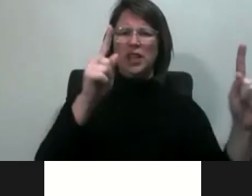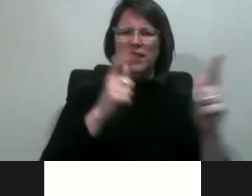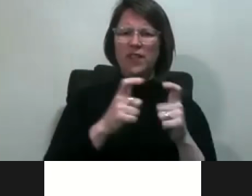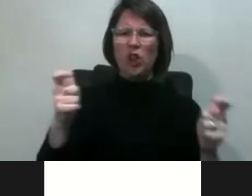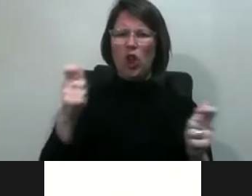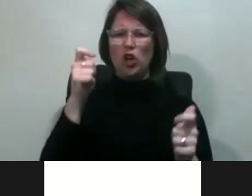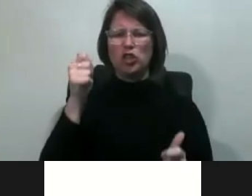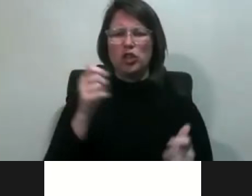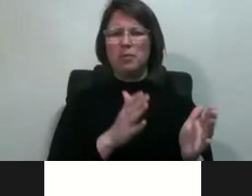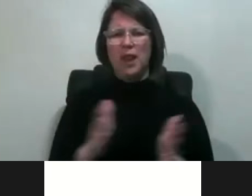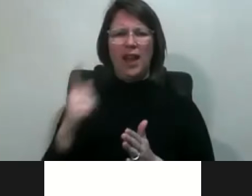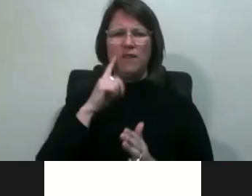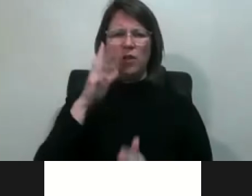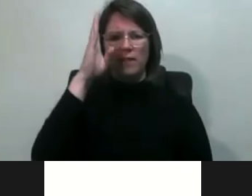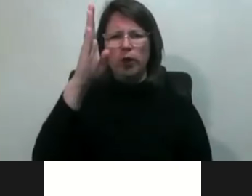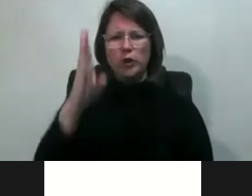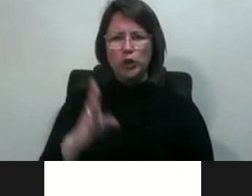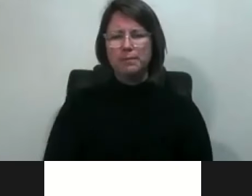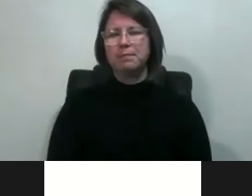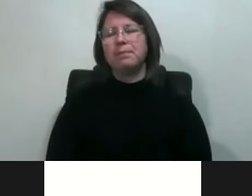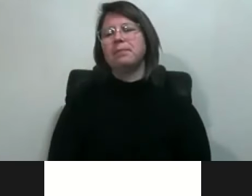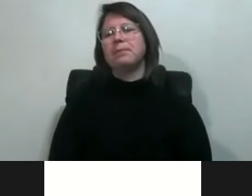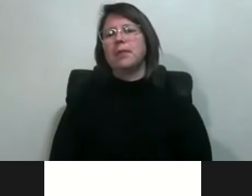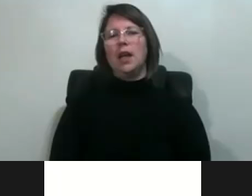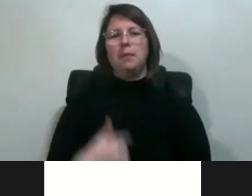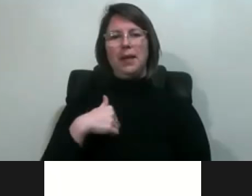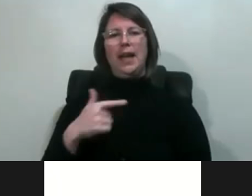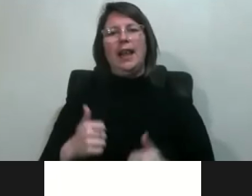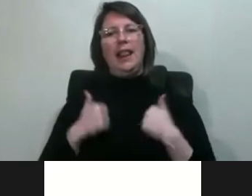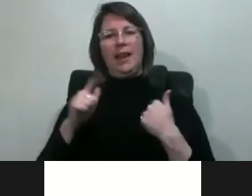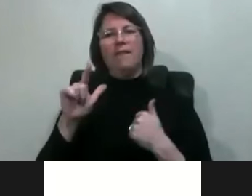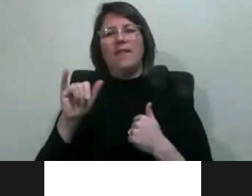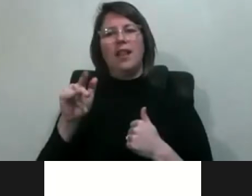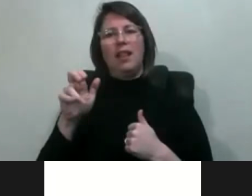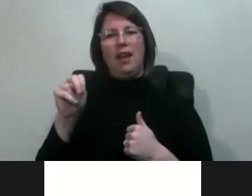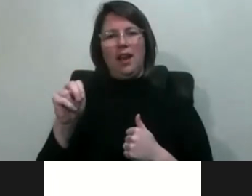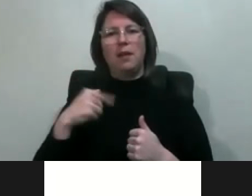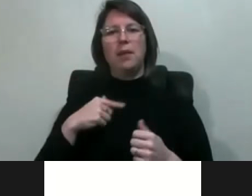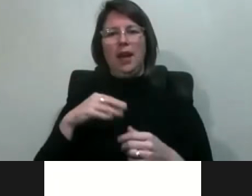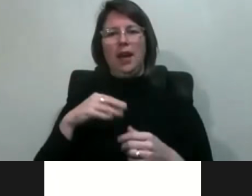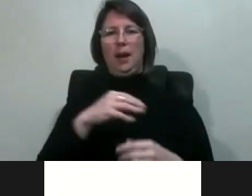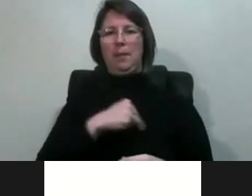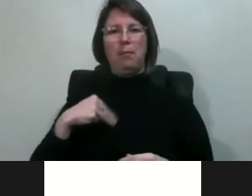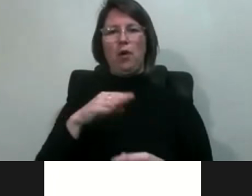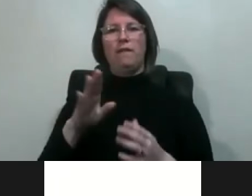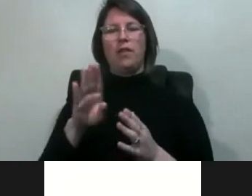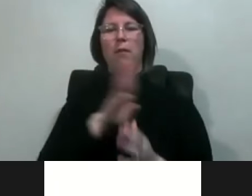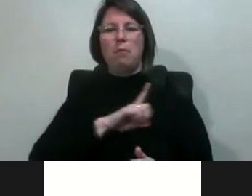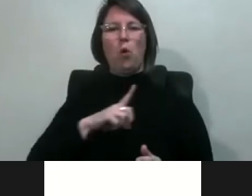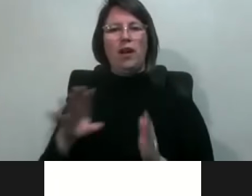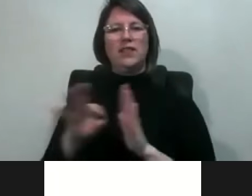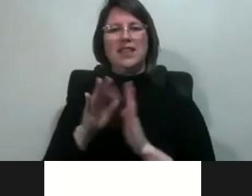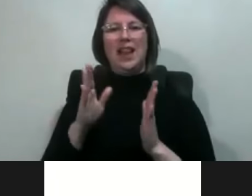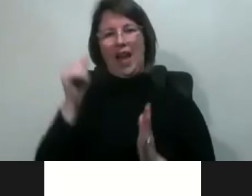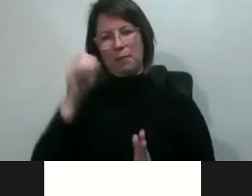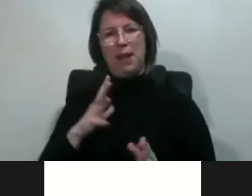planning for our future. I live in Lincoln. I'm a member of the Board of Selectmen in Lincoln, and we do have affordable housing